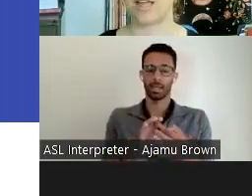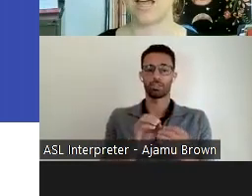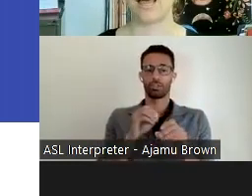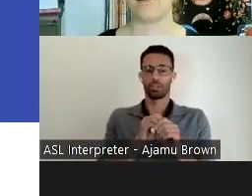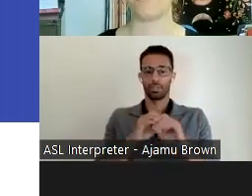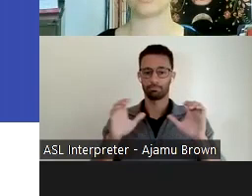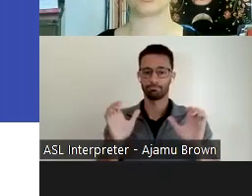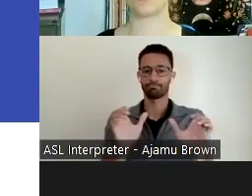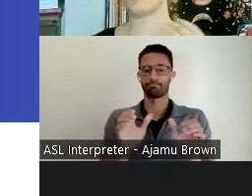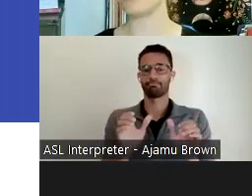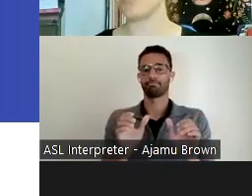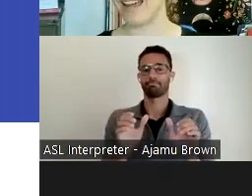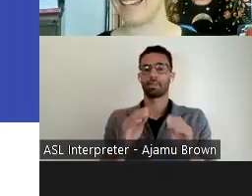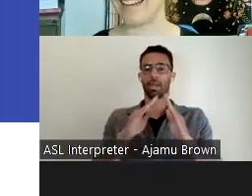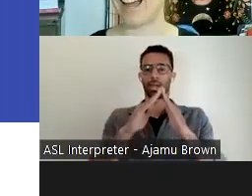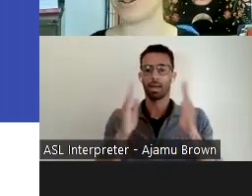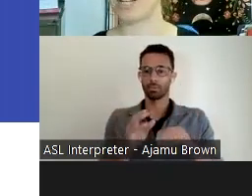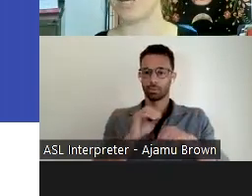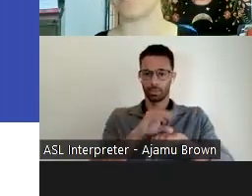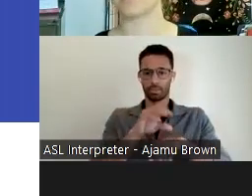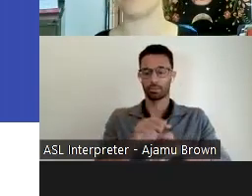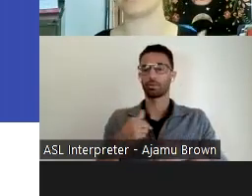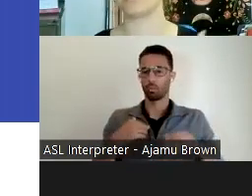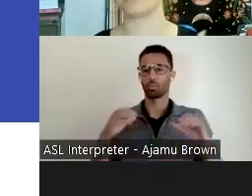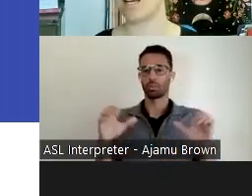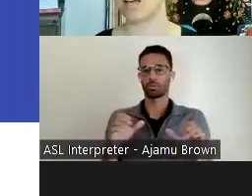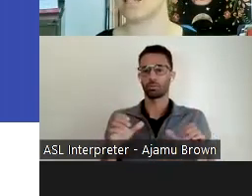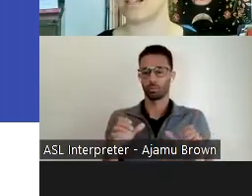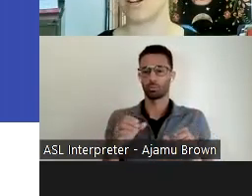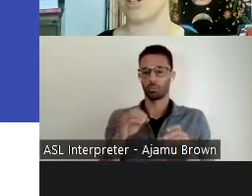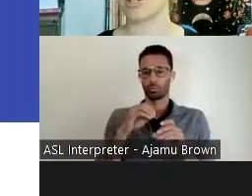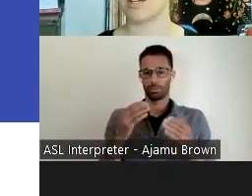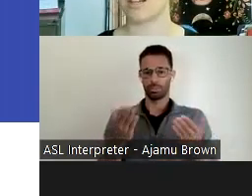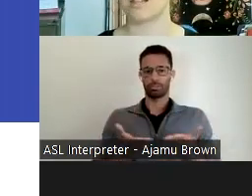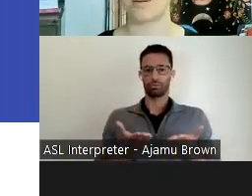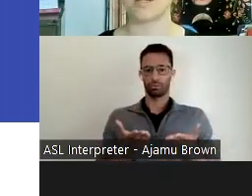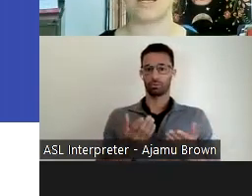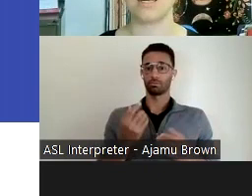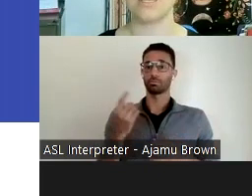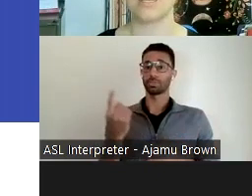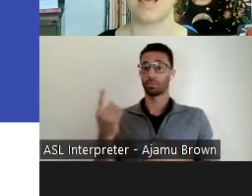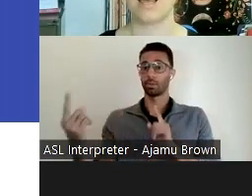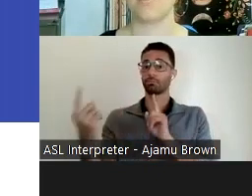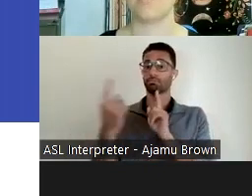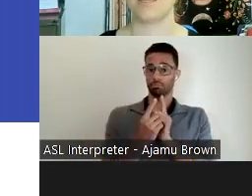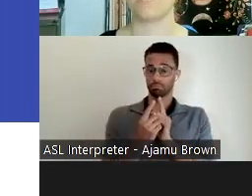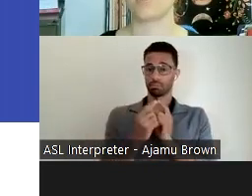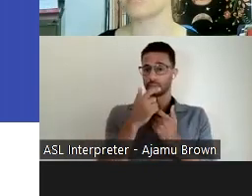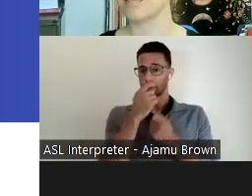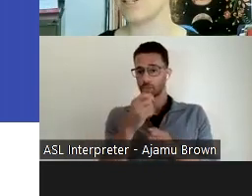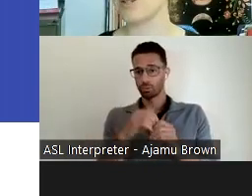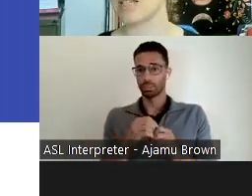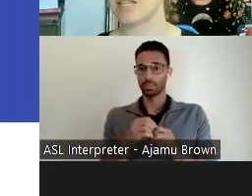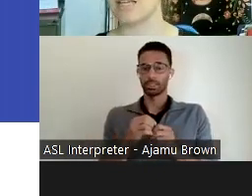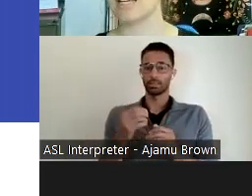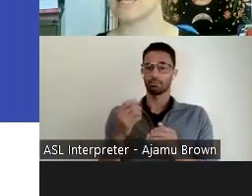counseling. So we do that in-house. Somebody comes to us, they're interested in the subsidy. And the first thing